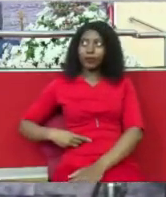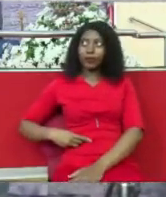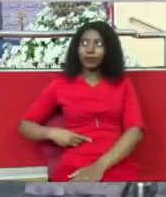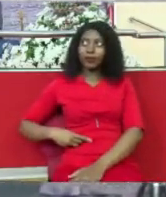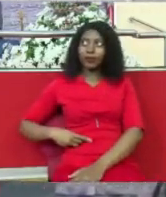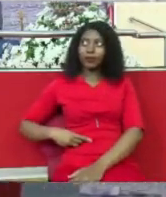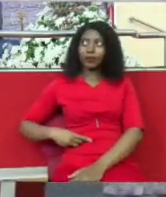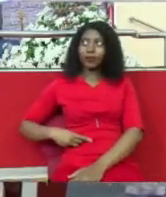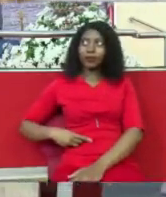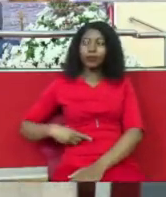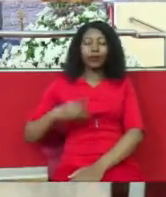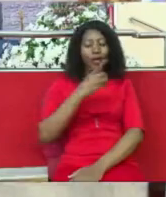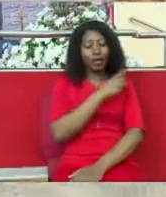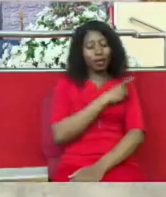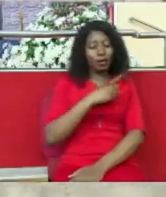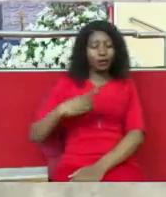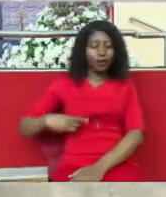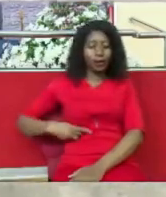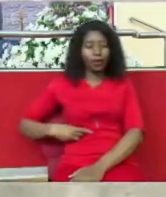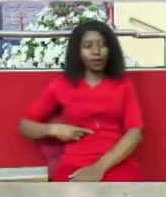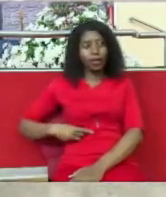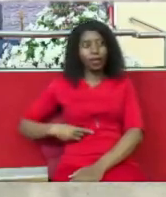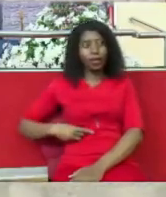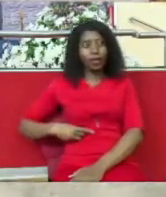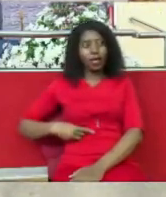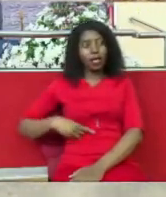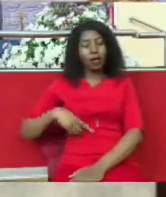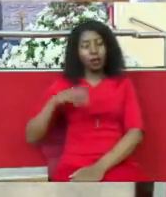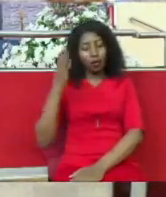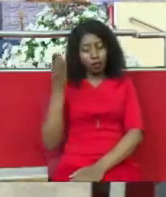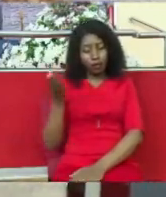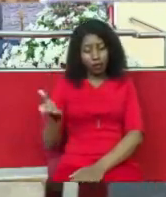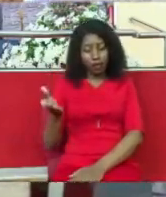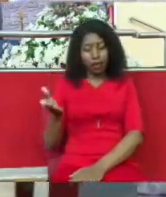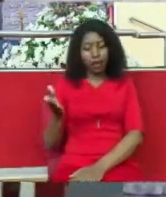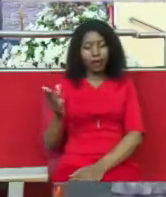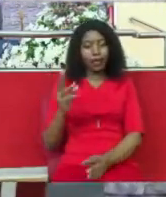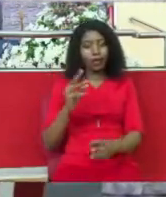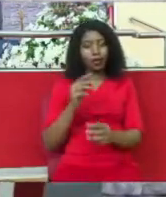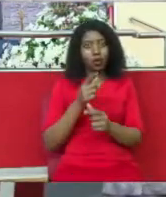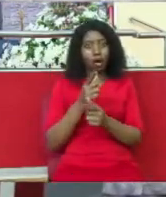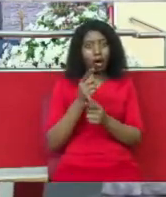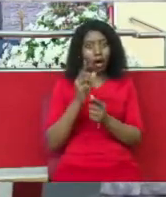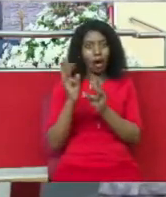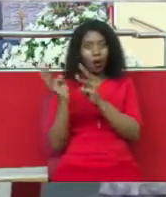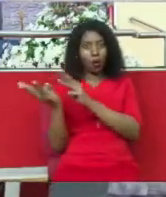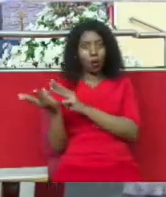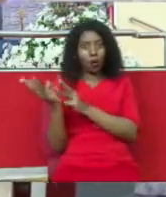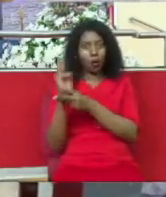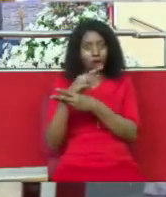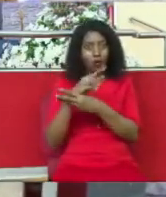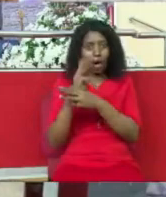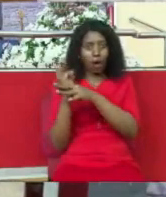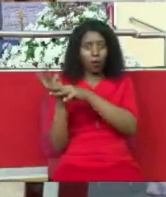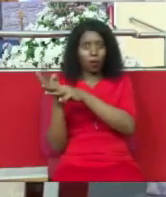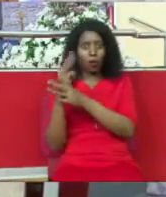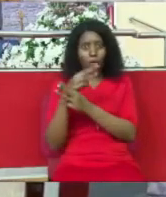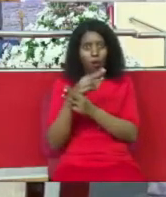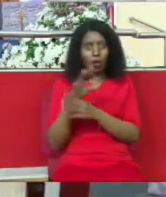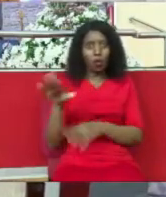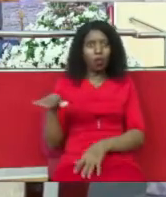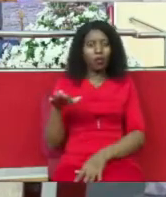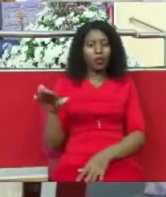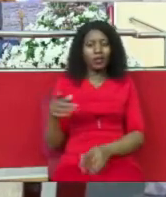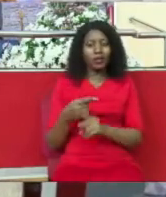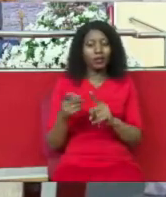David was supposed to be in the battlefield, but he found himself in the wrong place. When kings were out for battle, he was in the